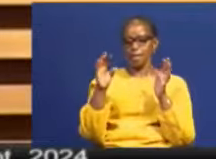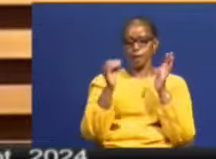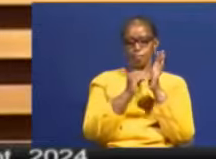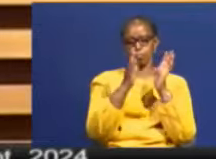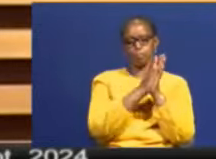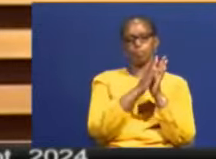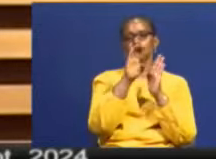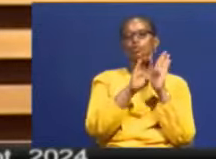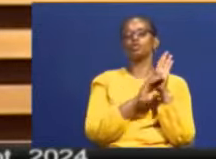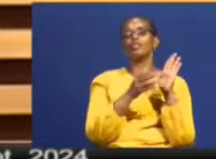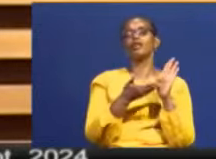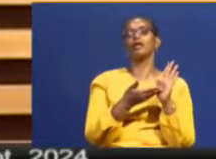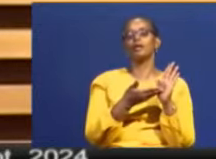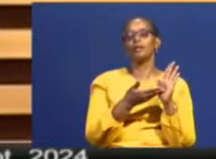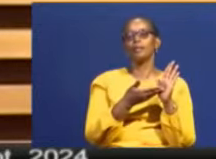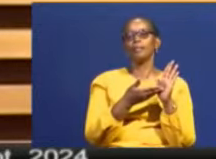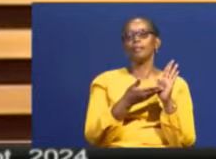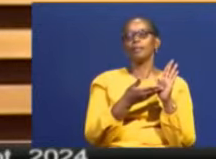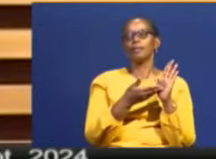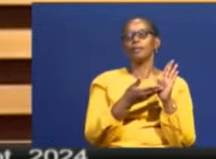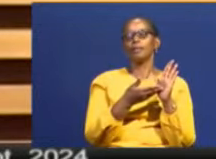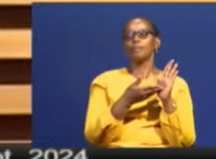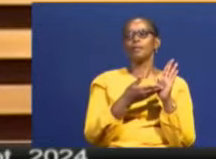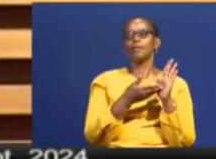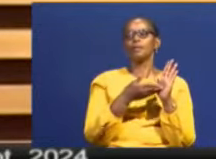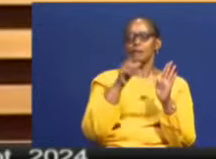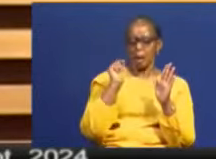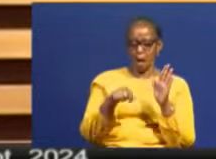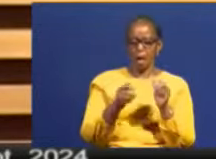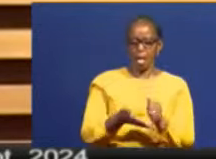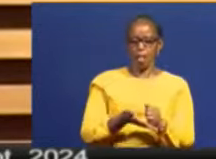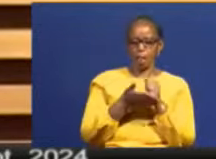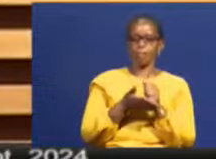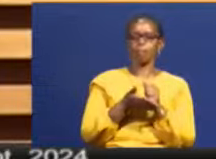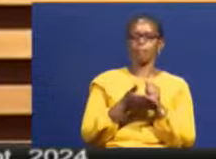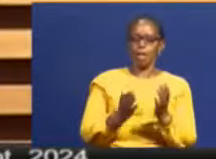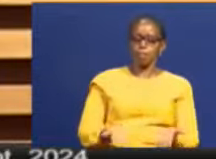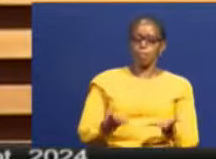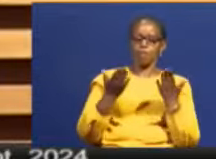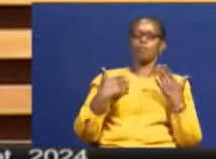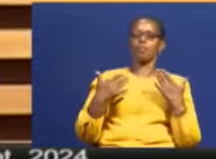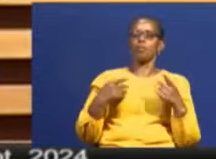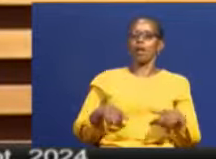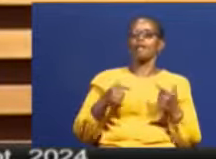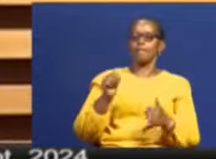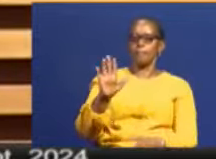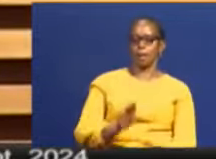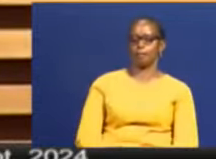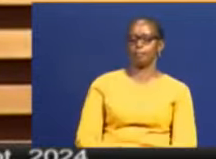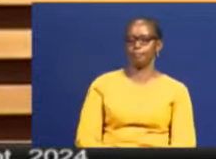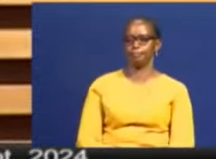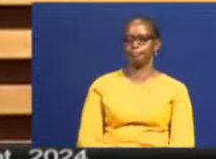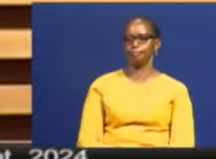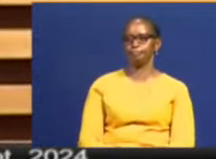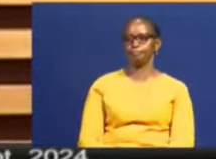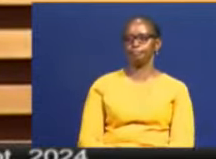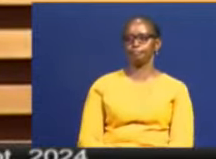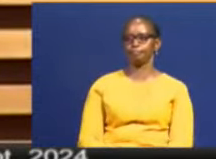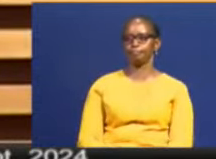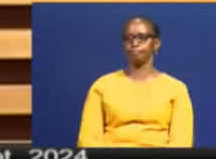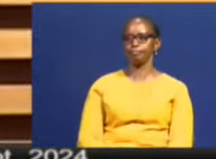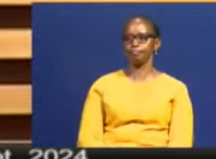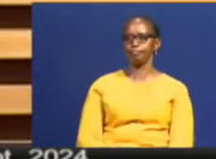the Constitution so that it can continue bettering the life of members. Finally, Madam Speaker, we all